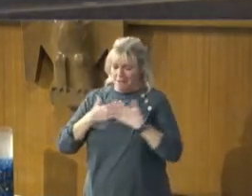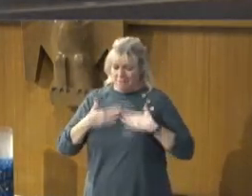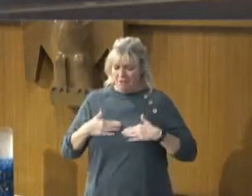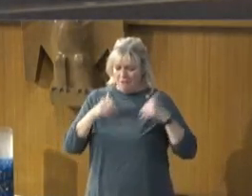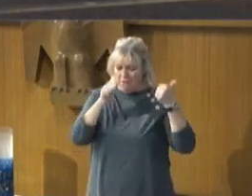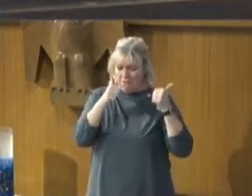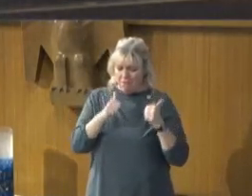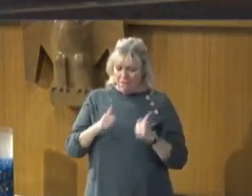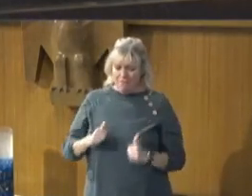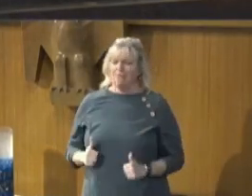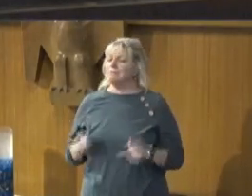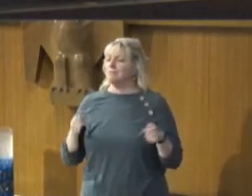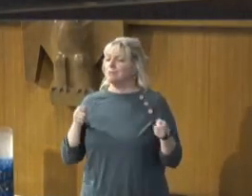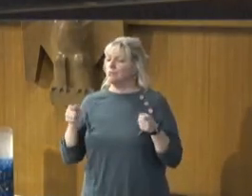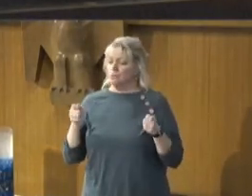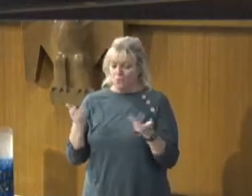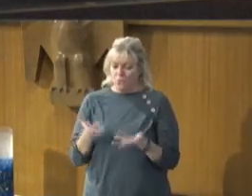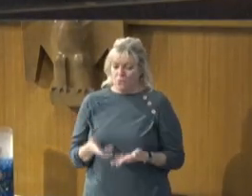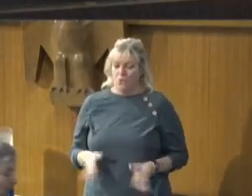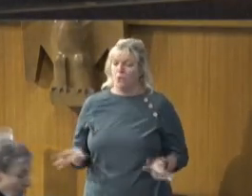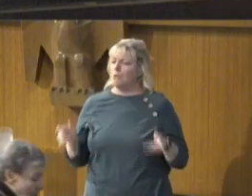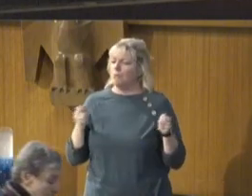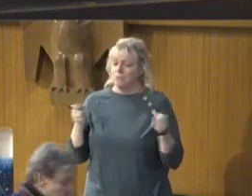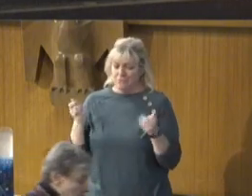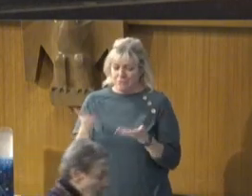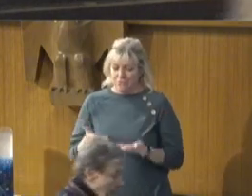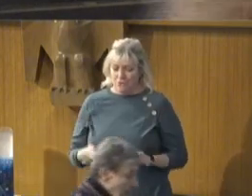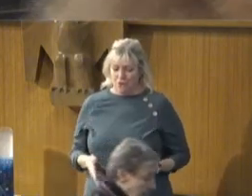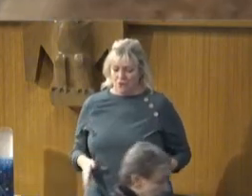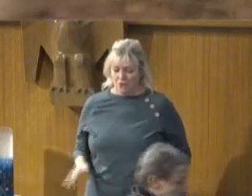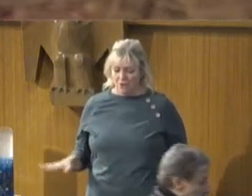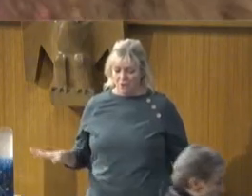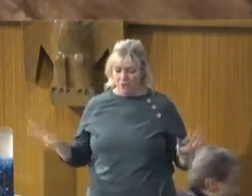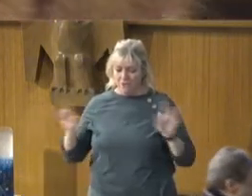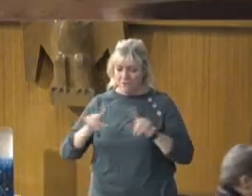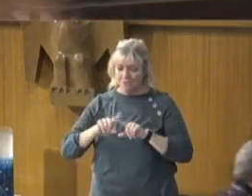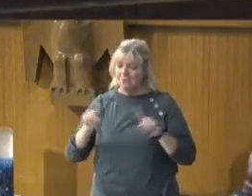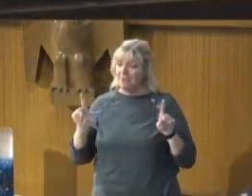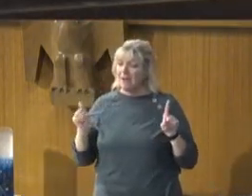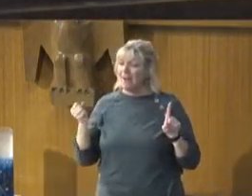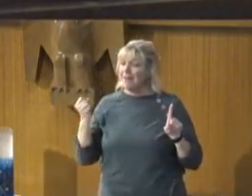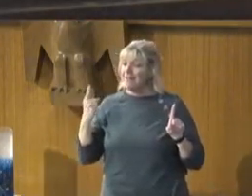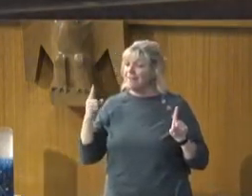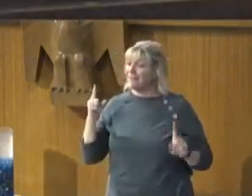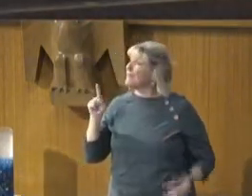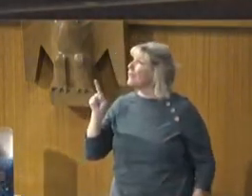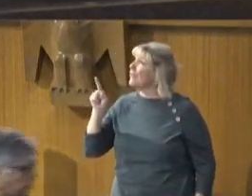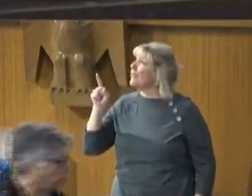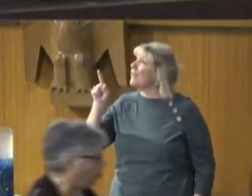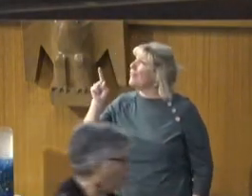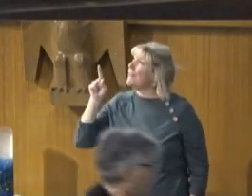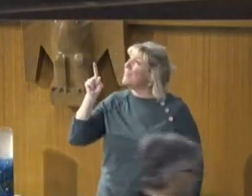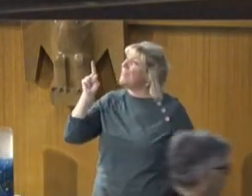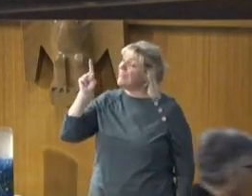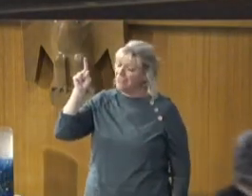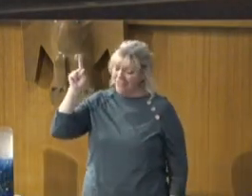Betrays me, I'm losing control, I'm losing, but far away.